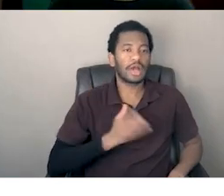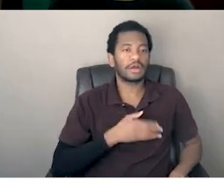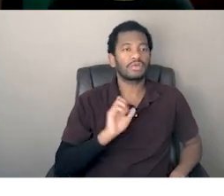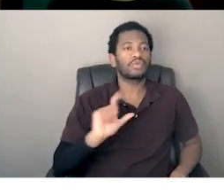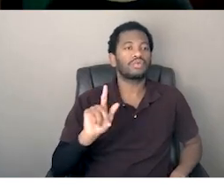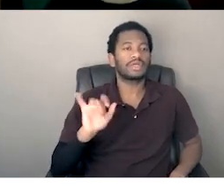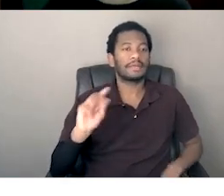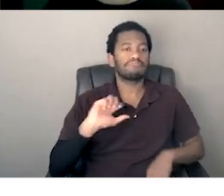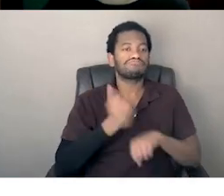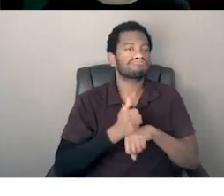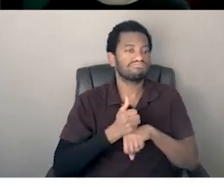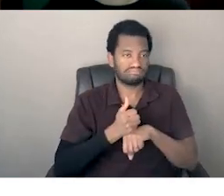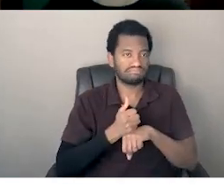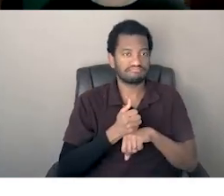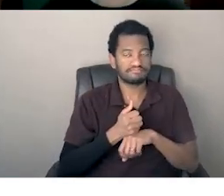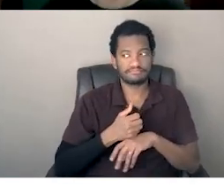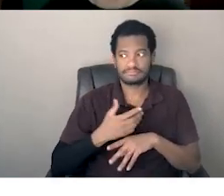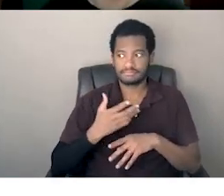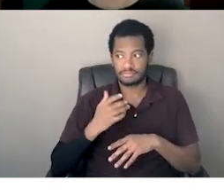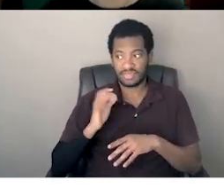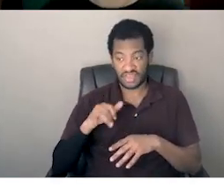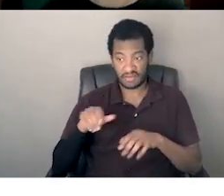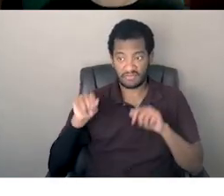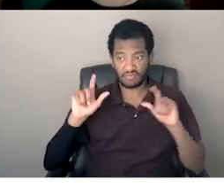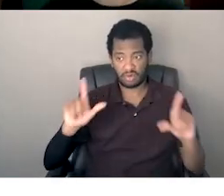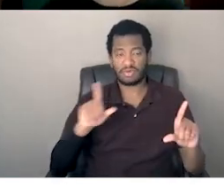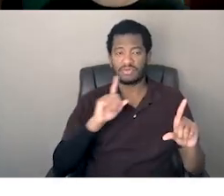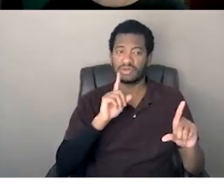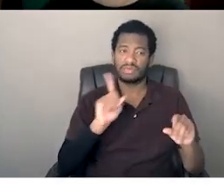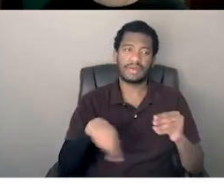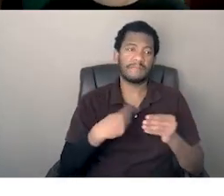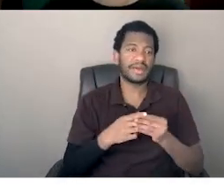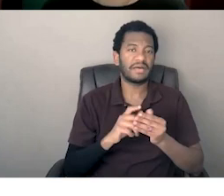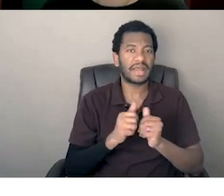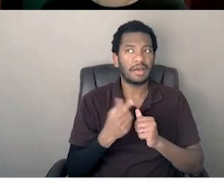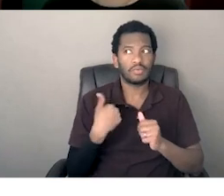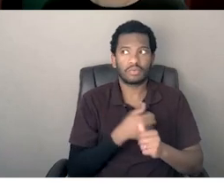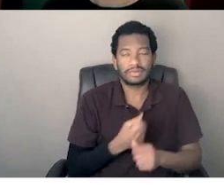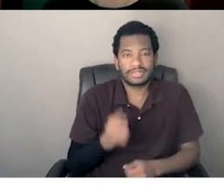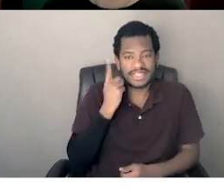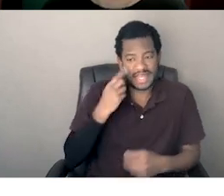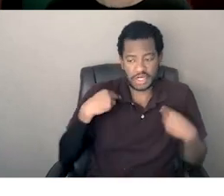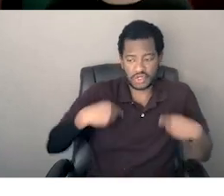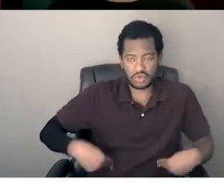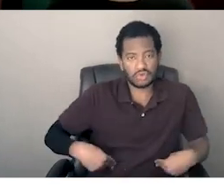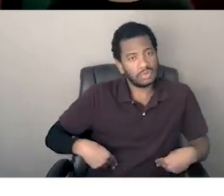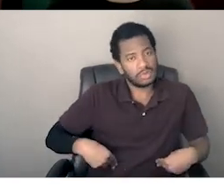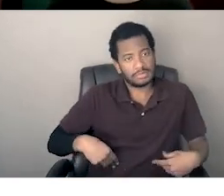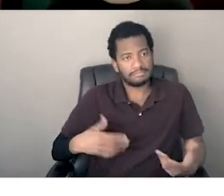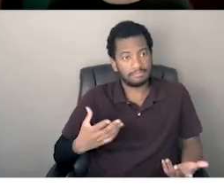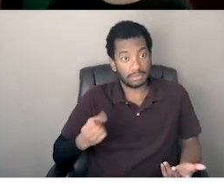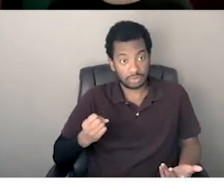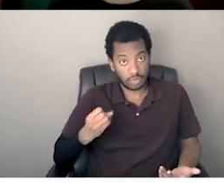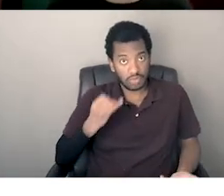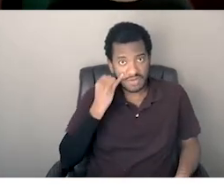evidence-informed framework that is really around understanding how we are as human beings. And when we understand that this is